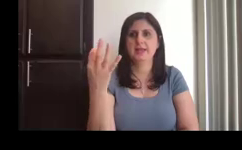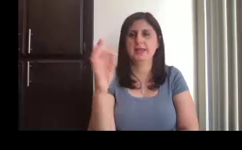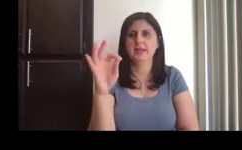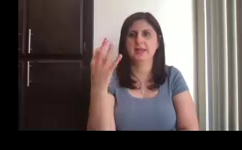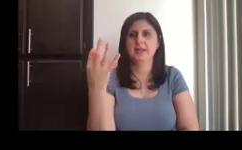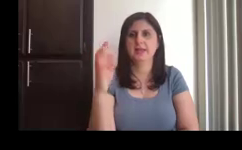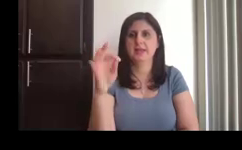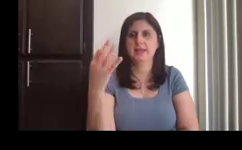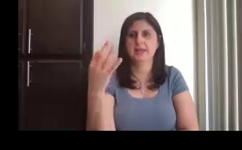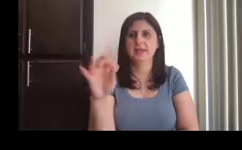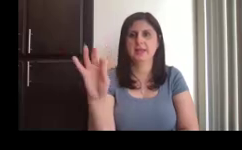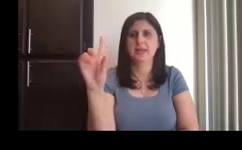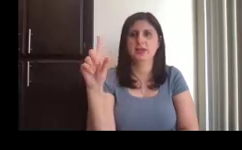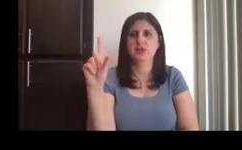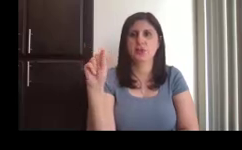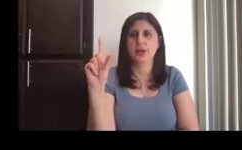19,